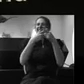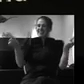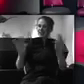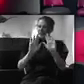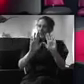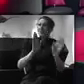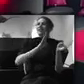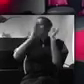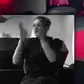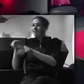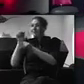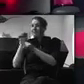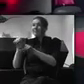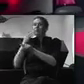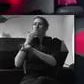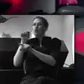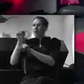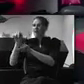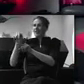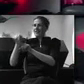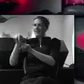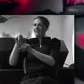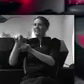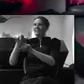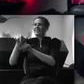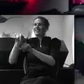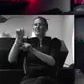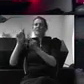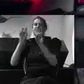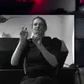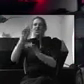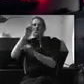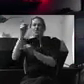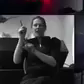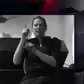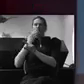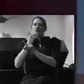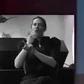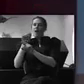sugars. I call them smart sugars or essential sugars.